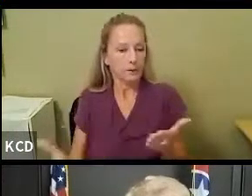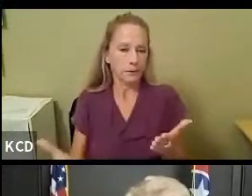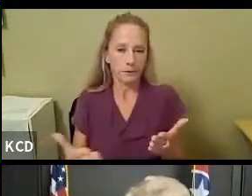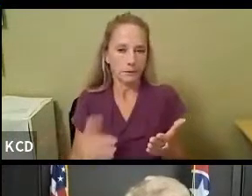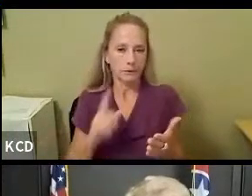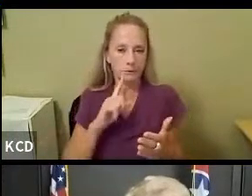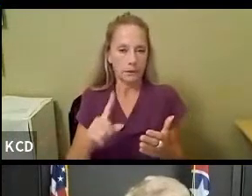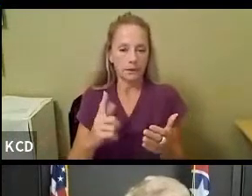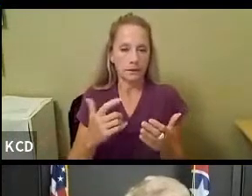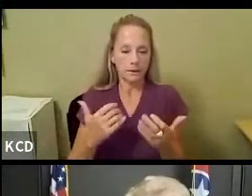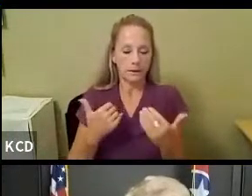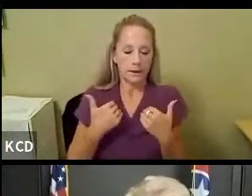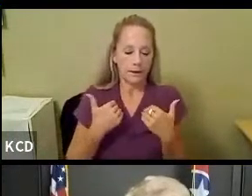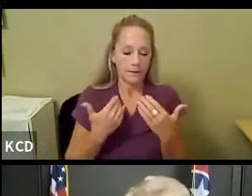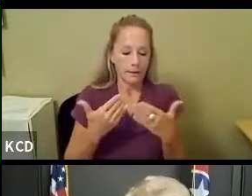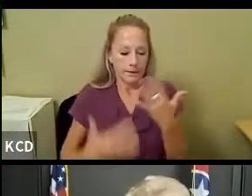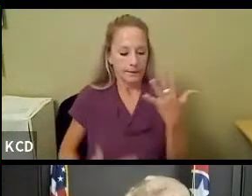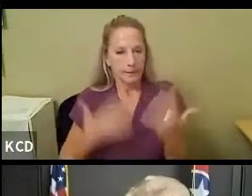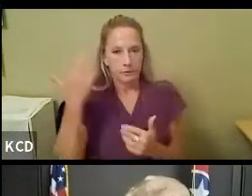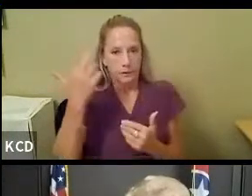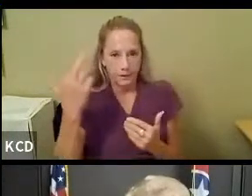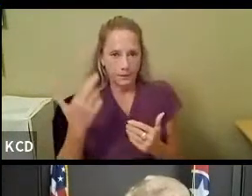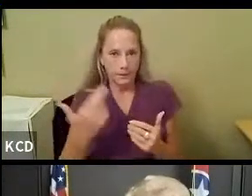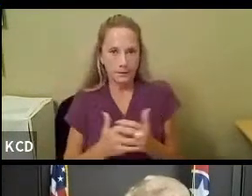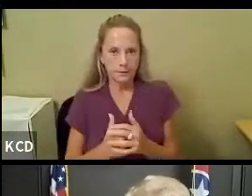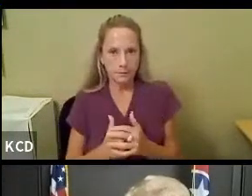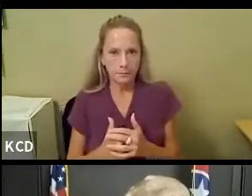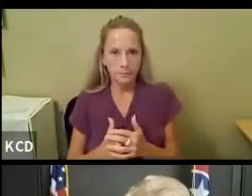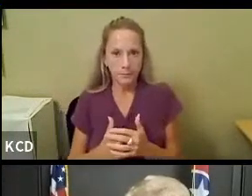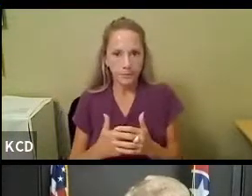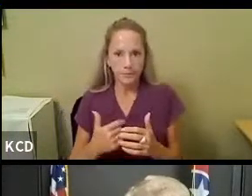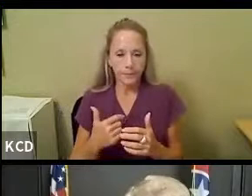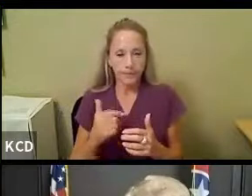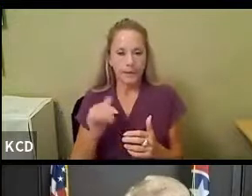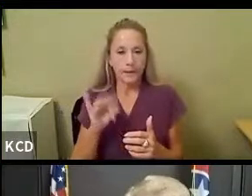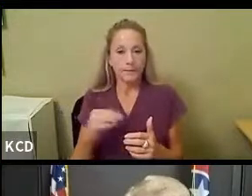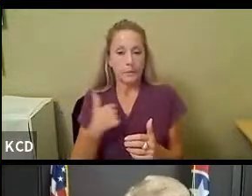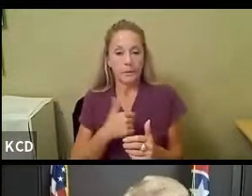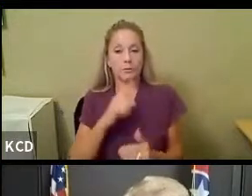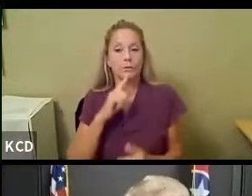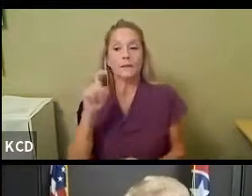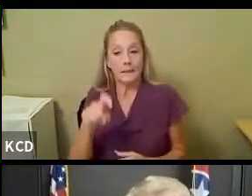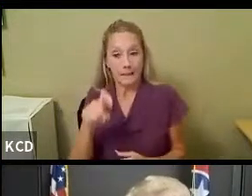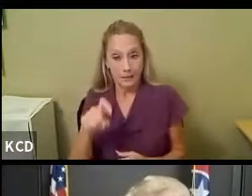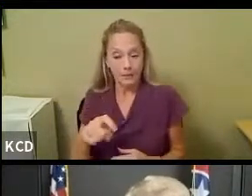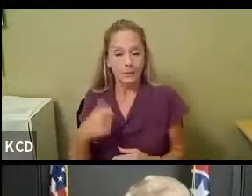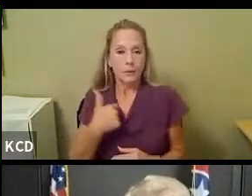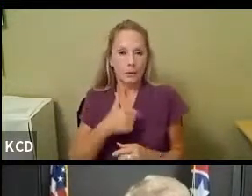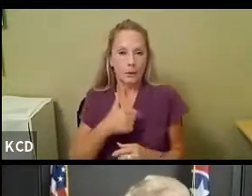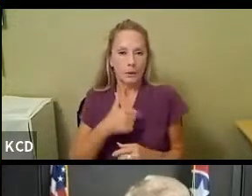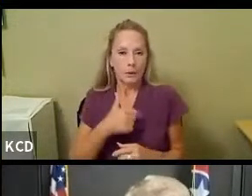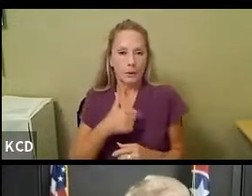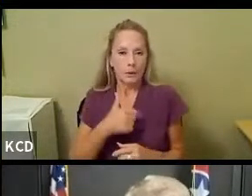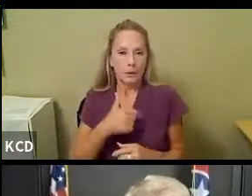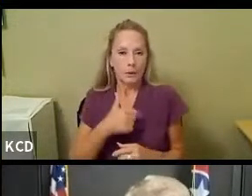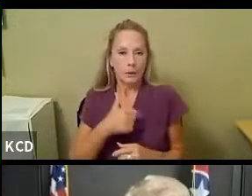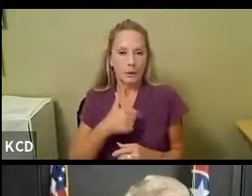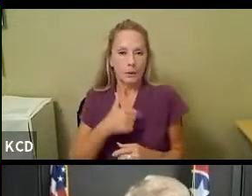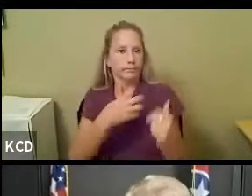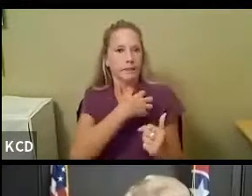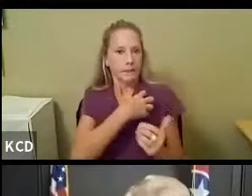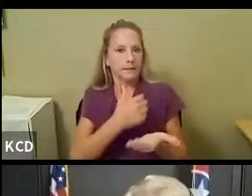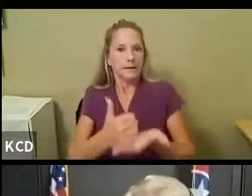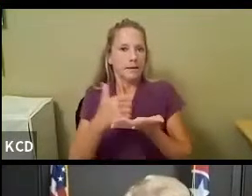reasons. We don't exercise that authority unless we really need to and feel like we should. And so